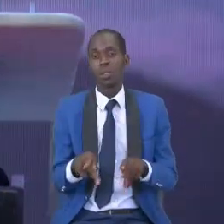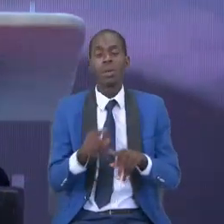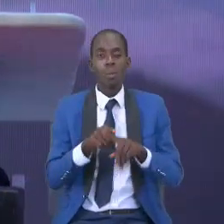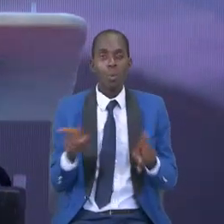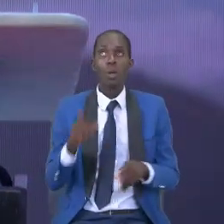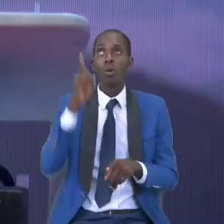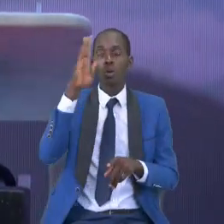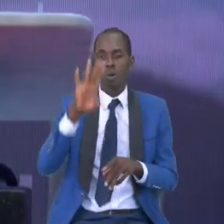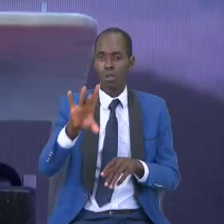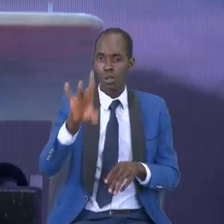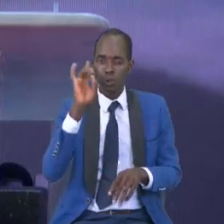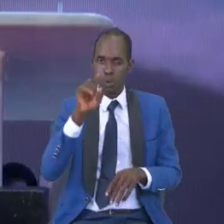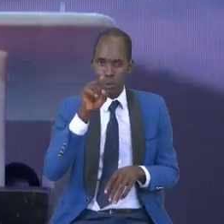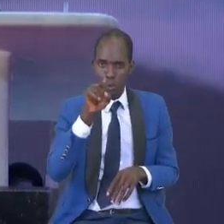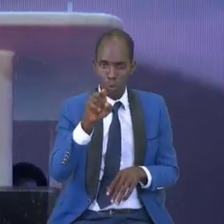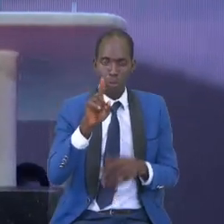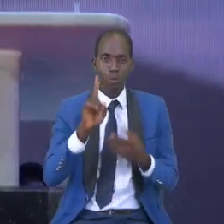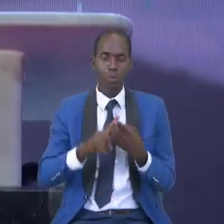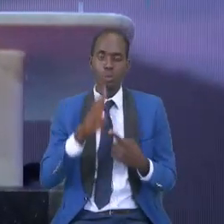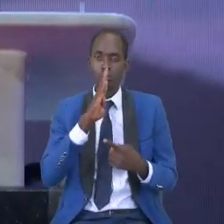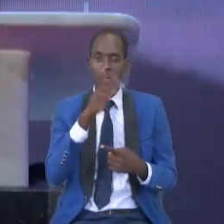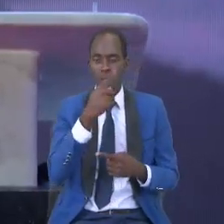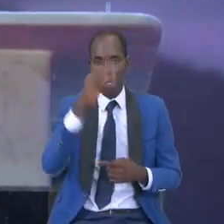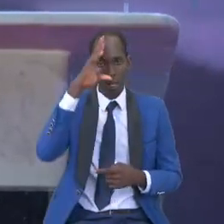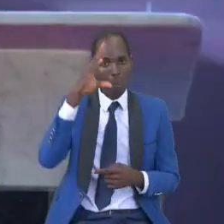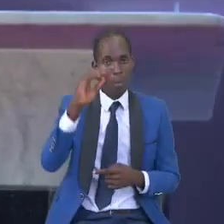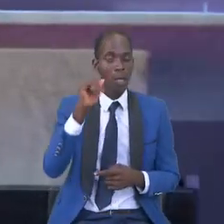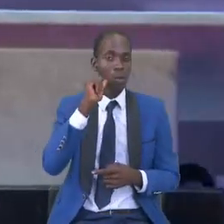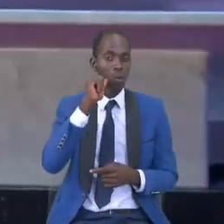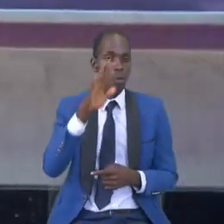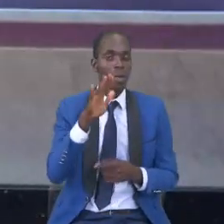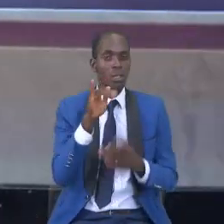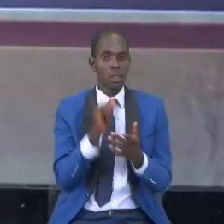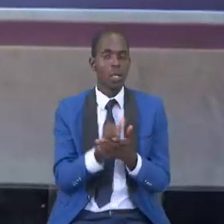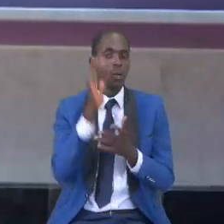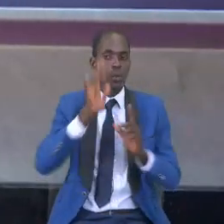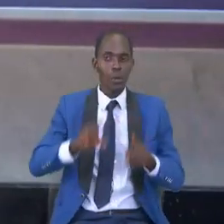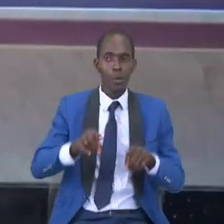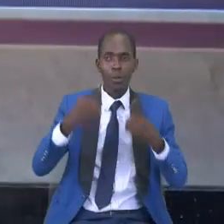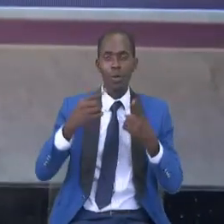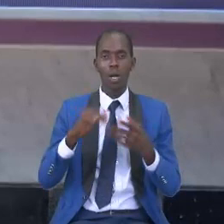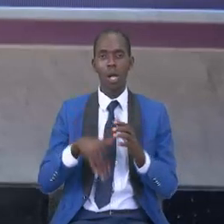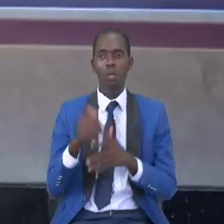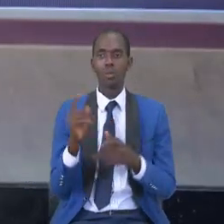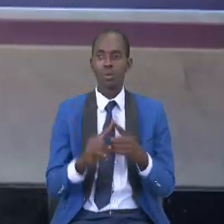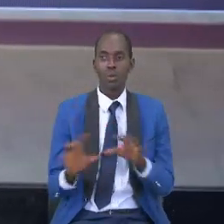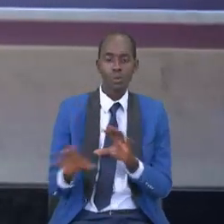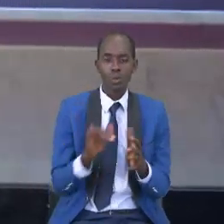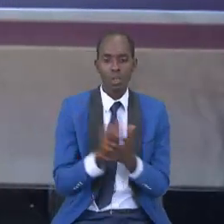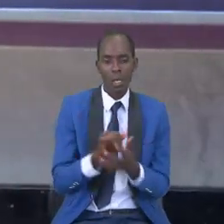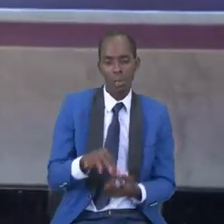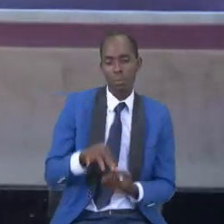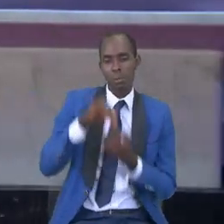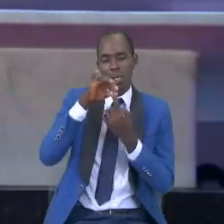you are the man, he decided you are the woman that he was sent to do a particular thing, what